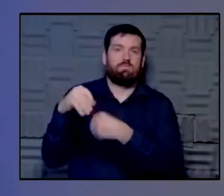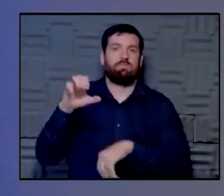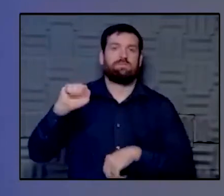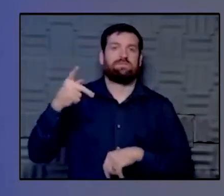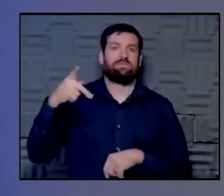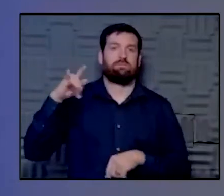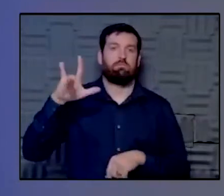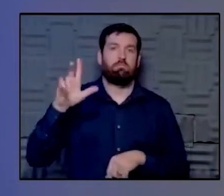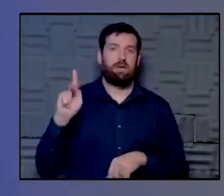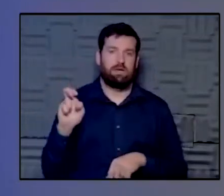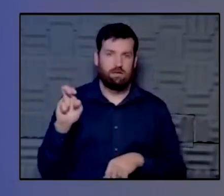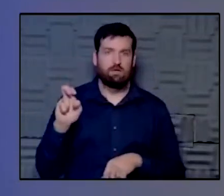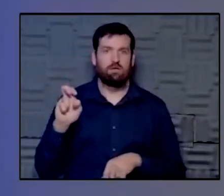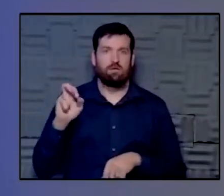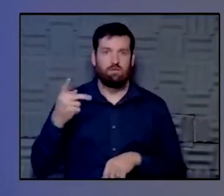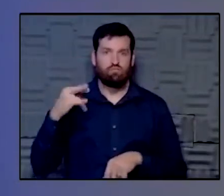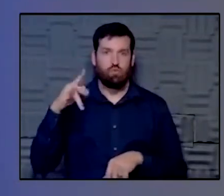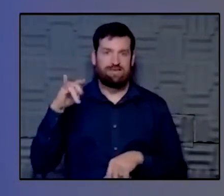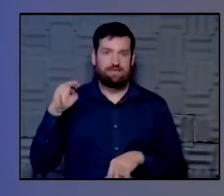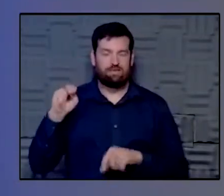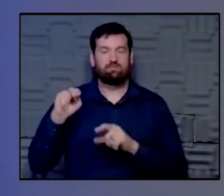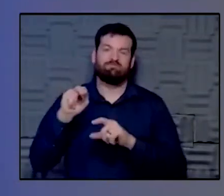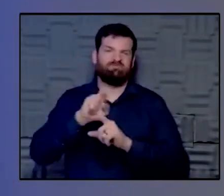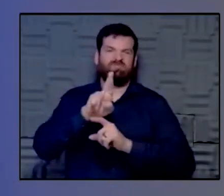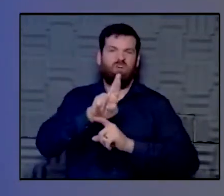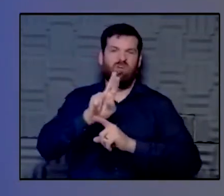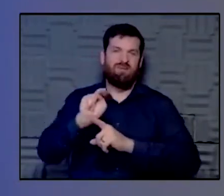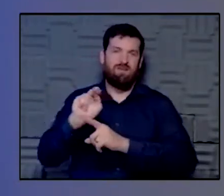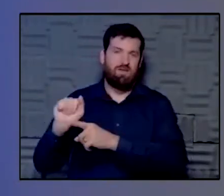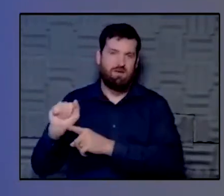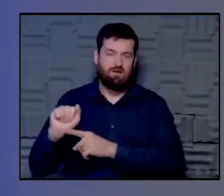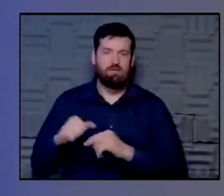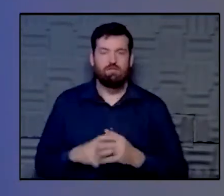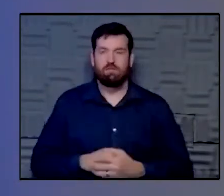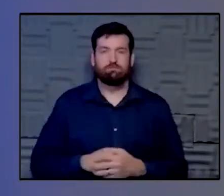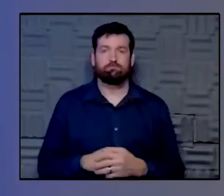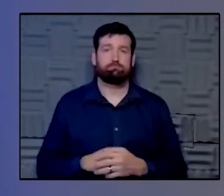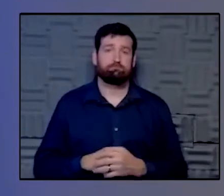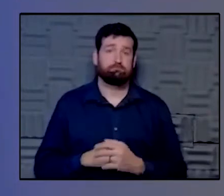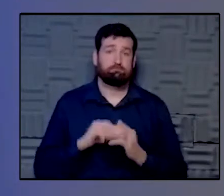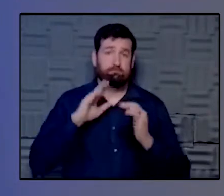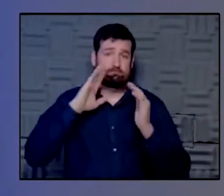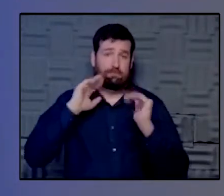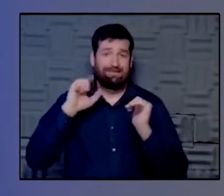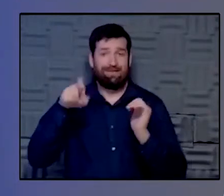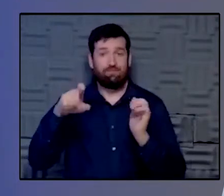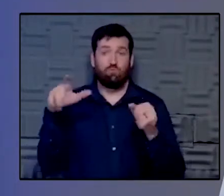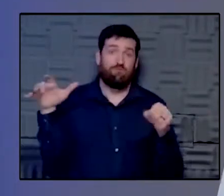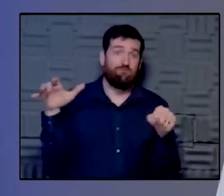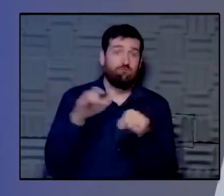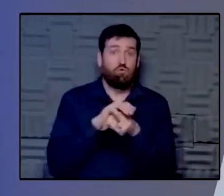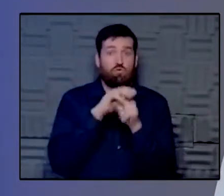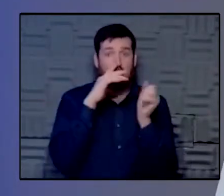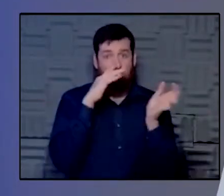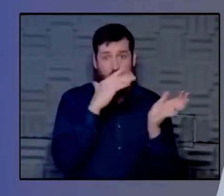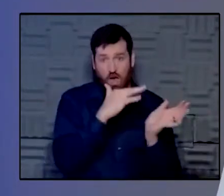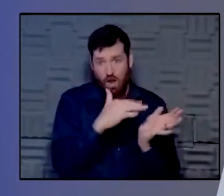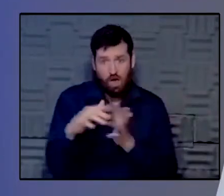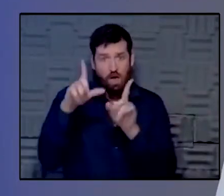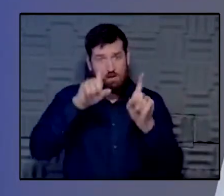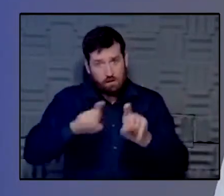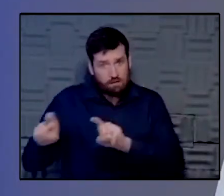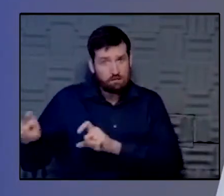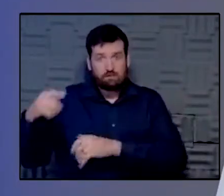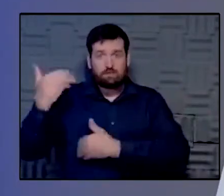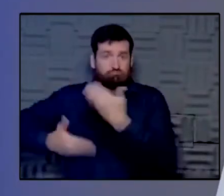protein or RNA. So I don't think we anticipate that they will have to go through the same approval process